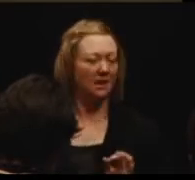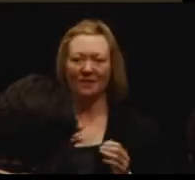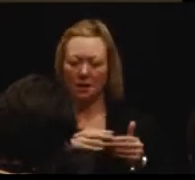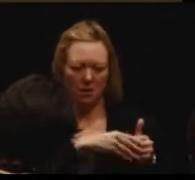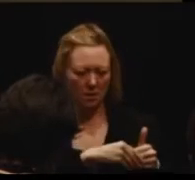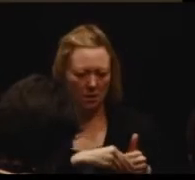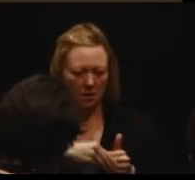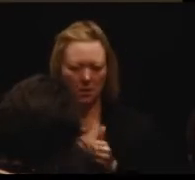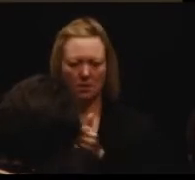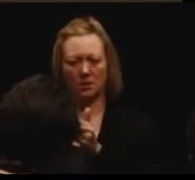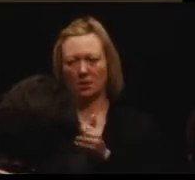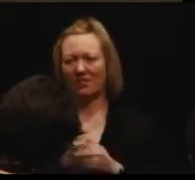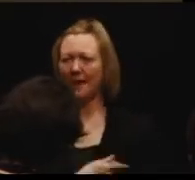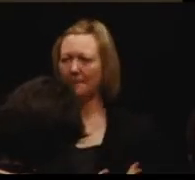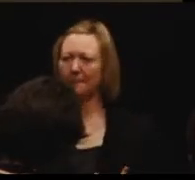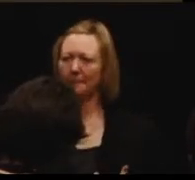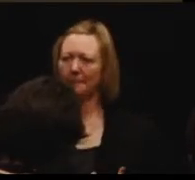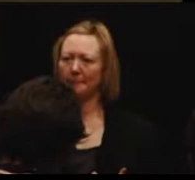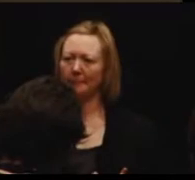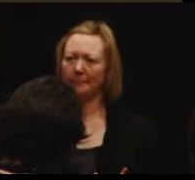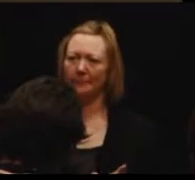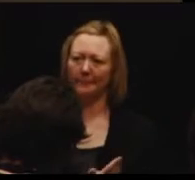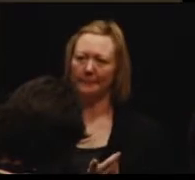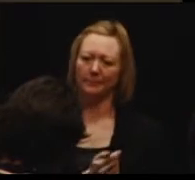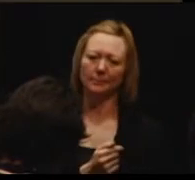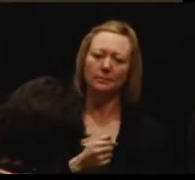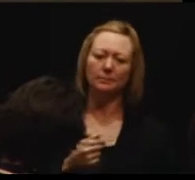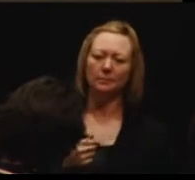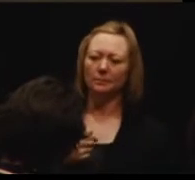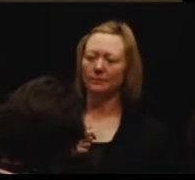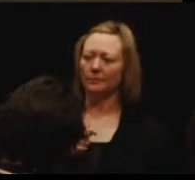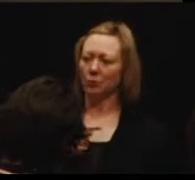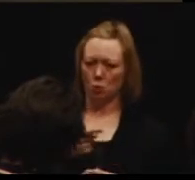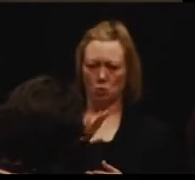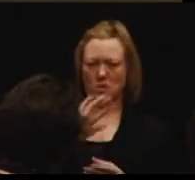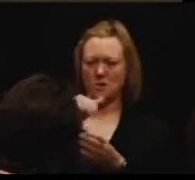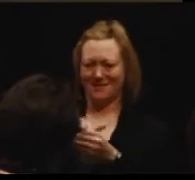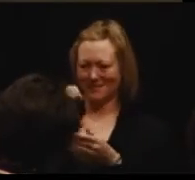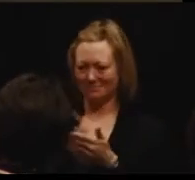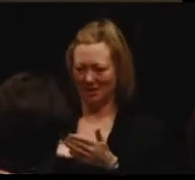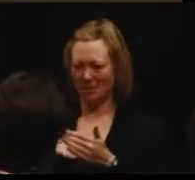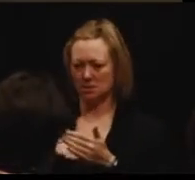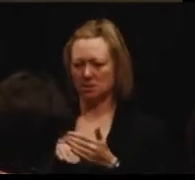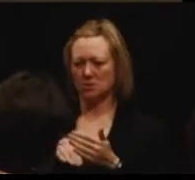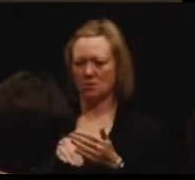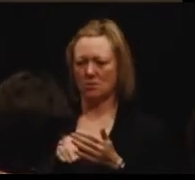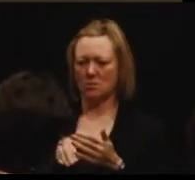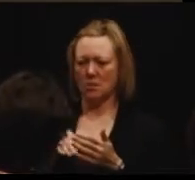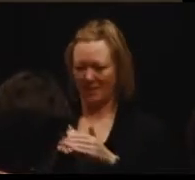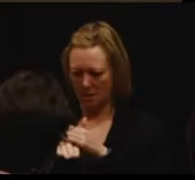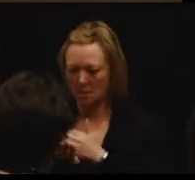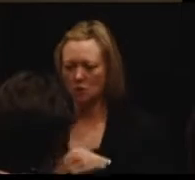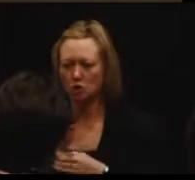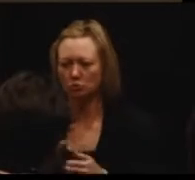help you get in the experience barrier of getting a job and then getting on-the-job training and then being able to say that you